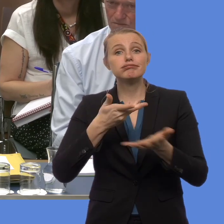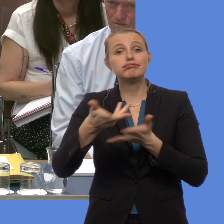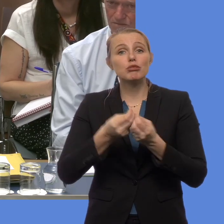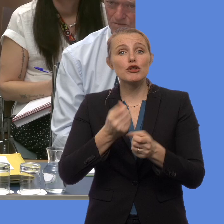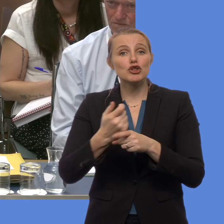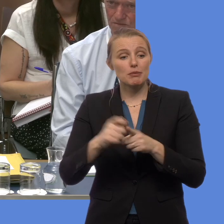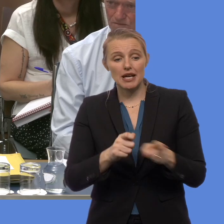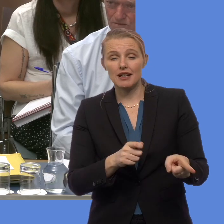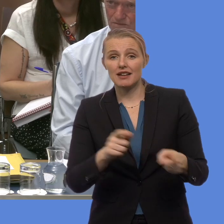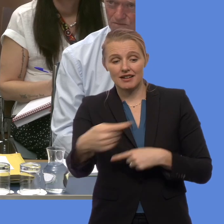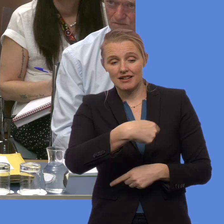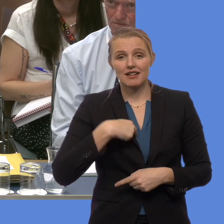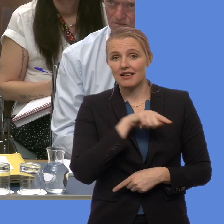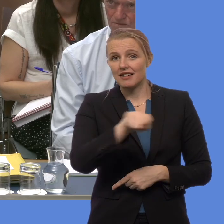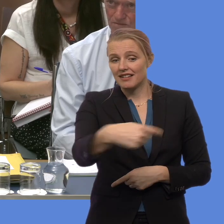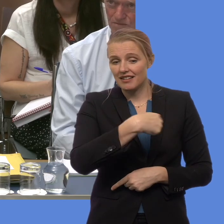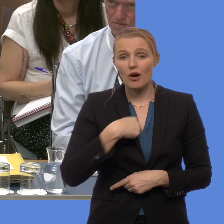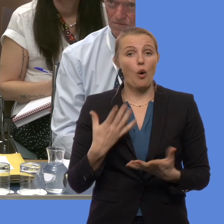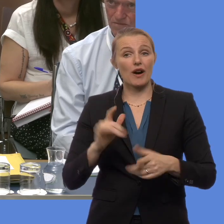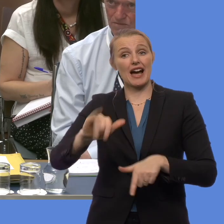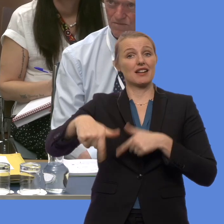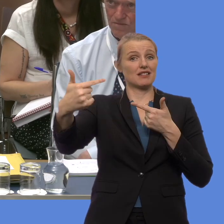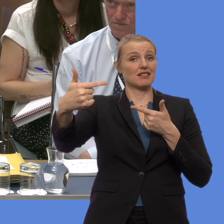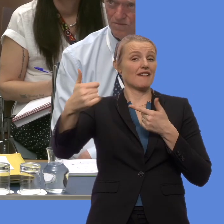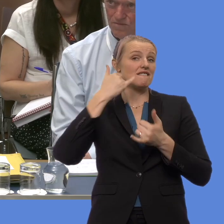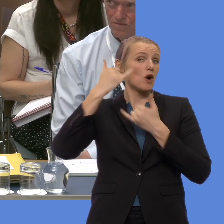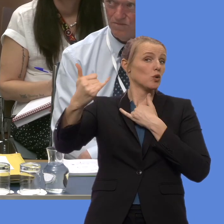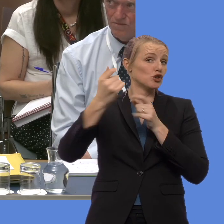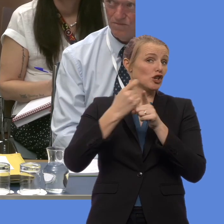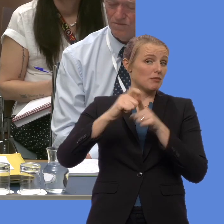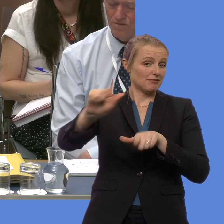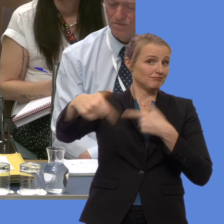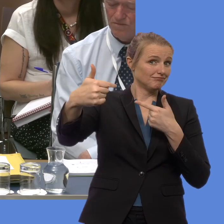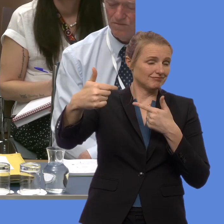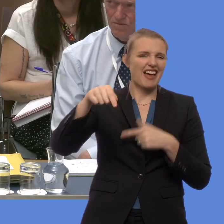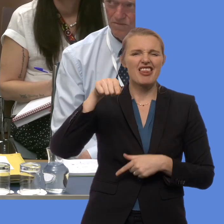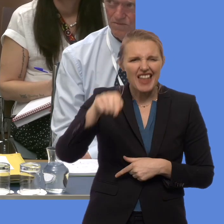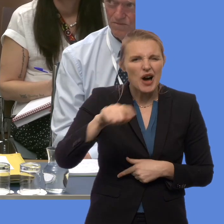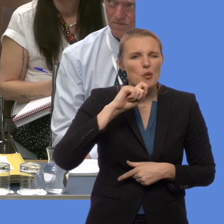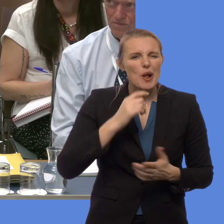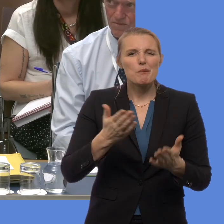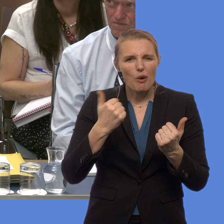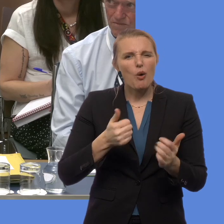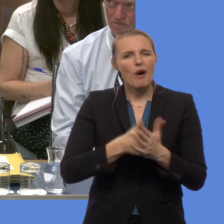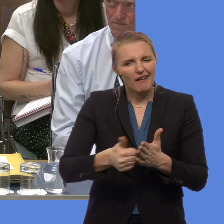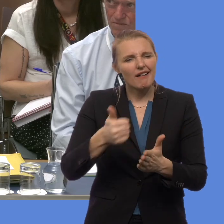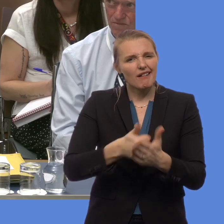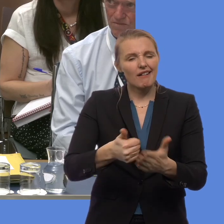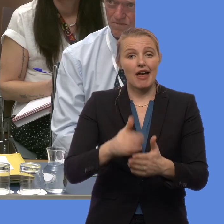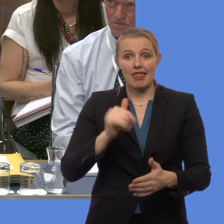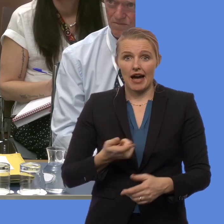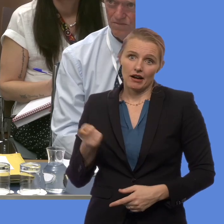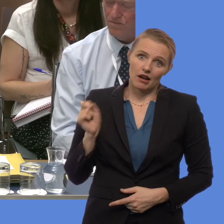same thing. I suspect that's going to be a route more than all traipsing along to the local surgery or whatever, which has just